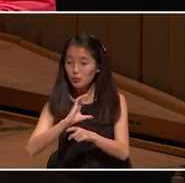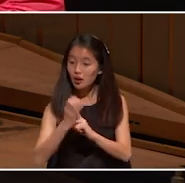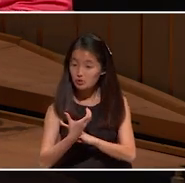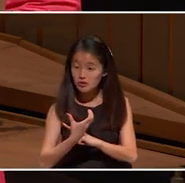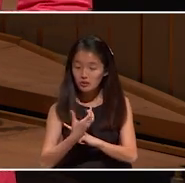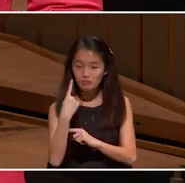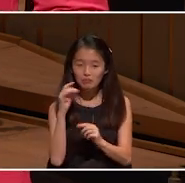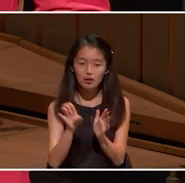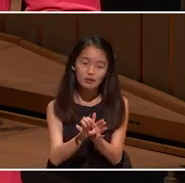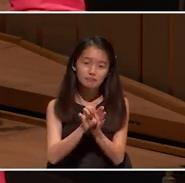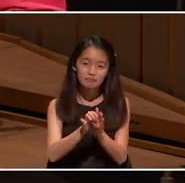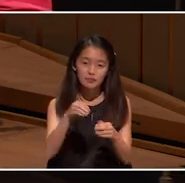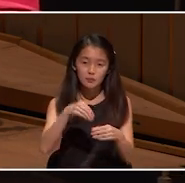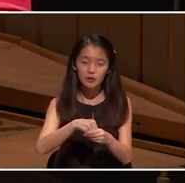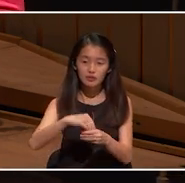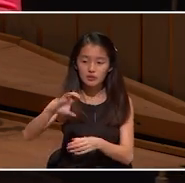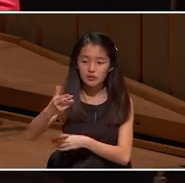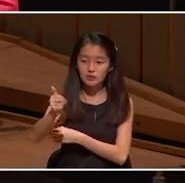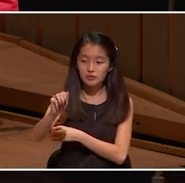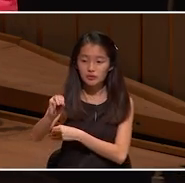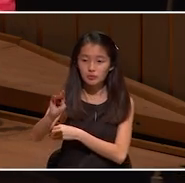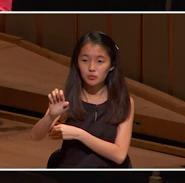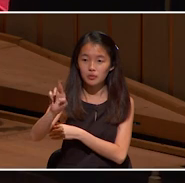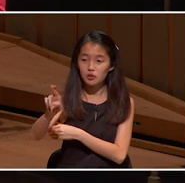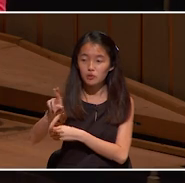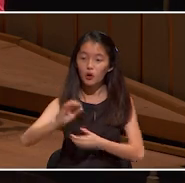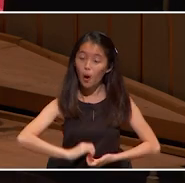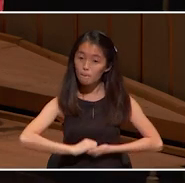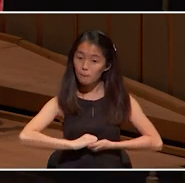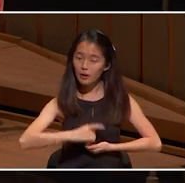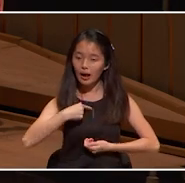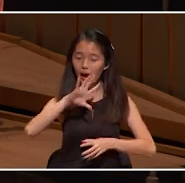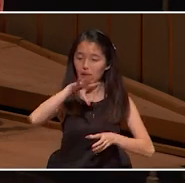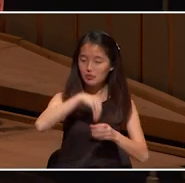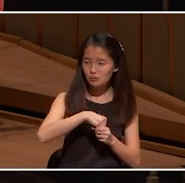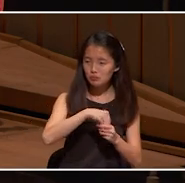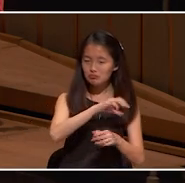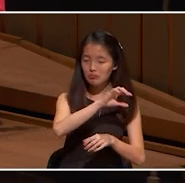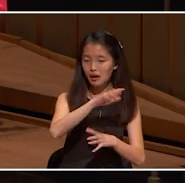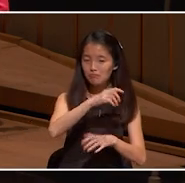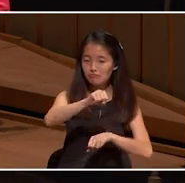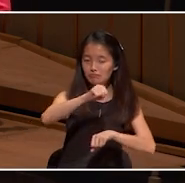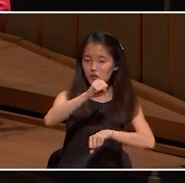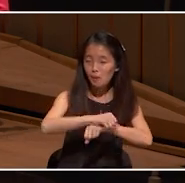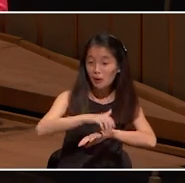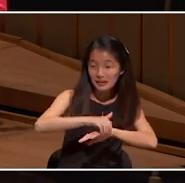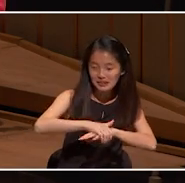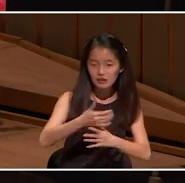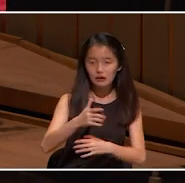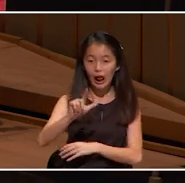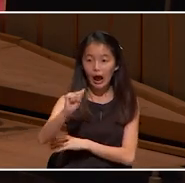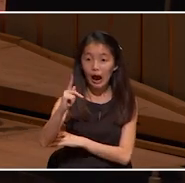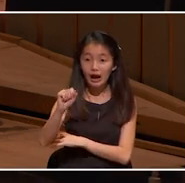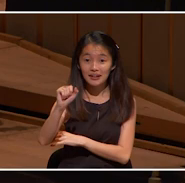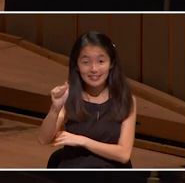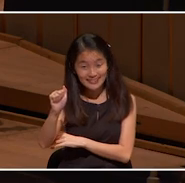for example, in my chamber operas, I include Singlish, I write about laksa, I write about window shopping,